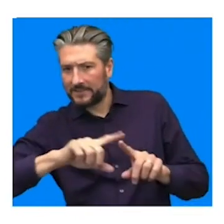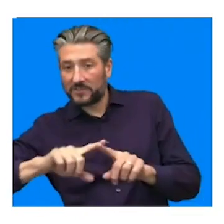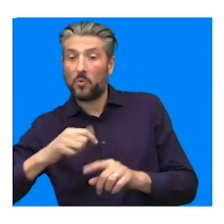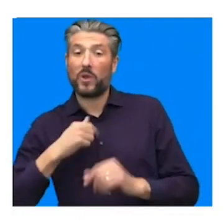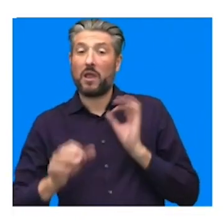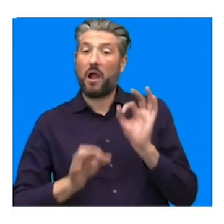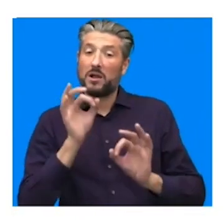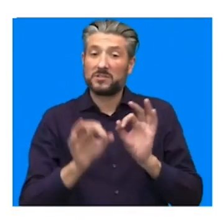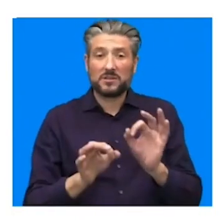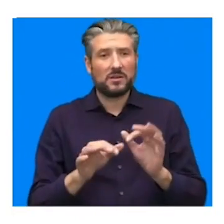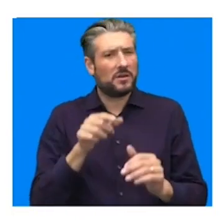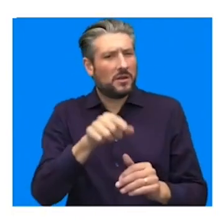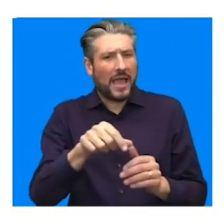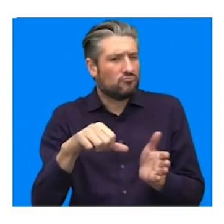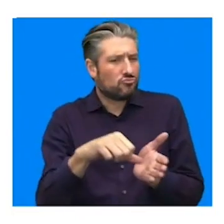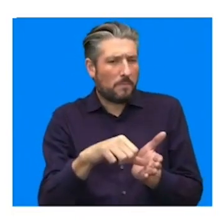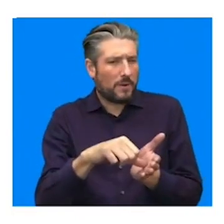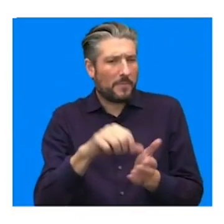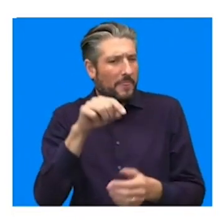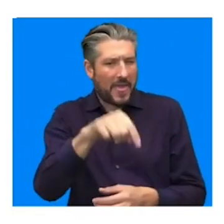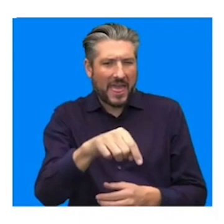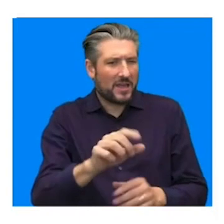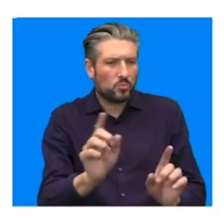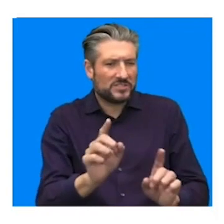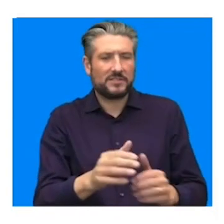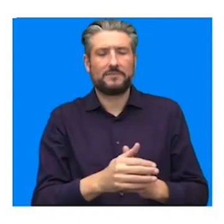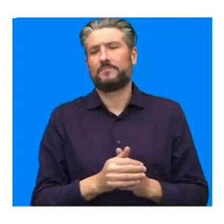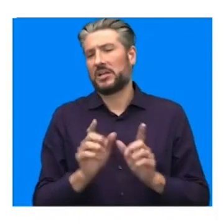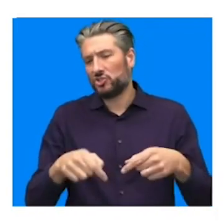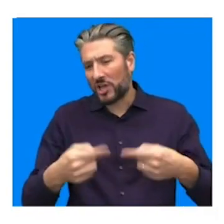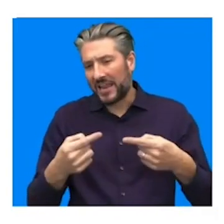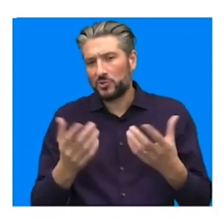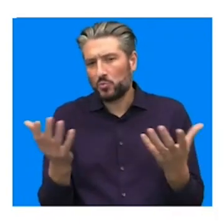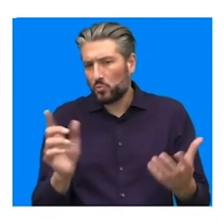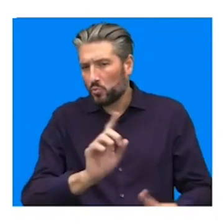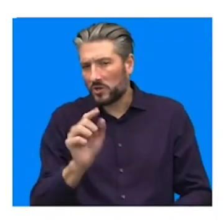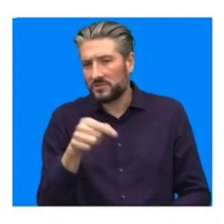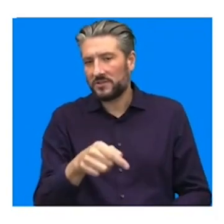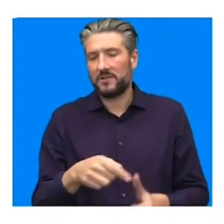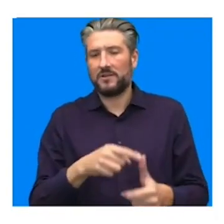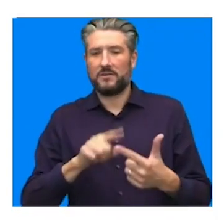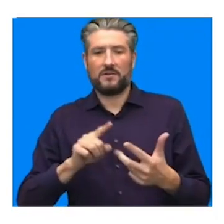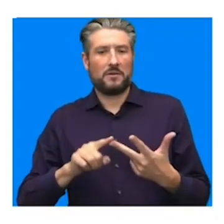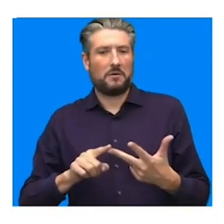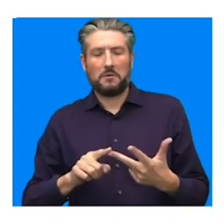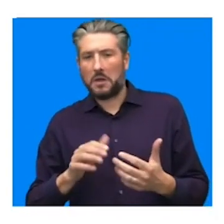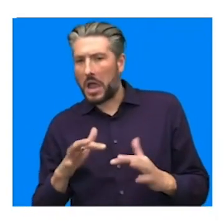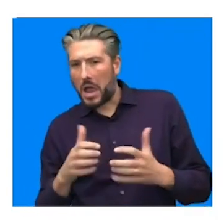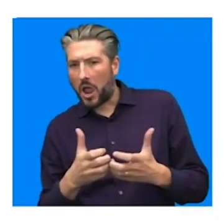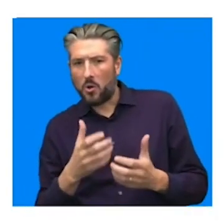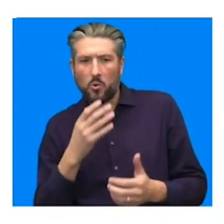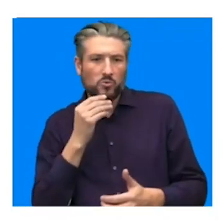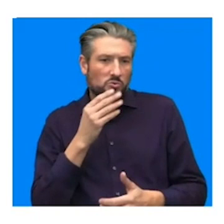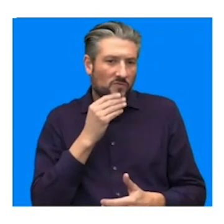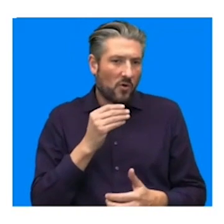specific, context in mind? How might this work for you? And understanding what are the various elements that make something more or